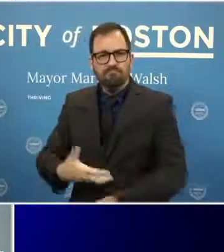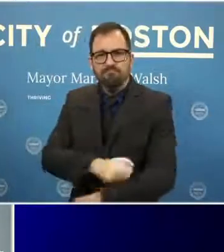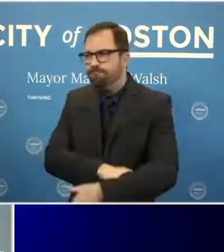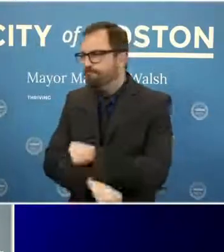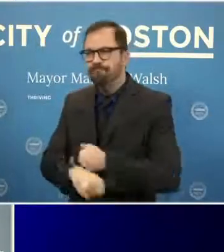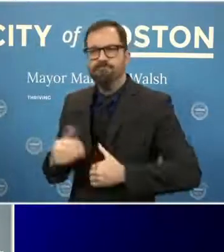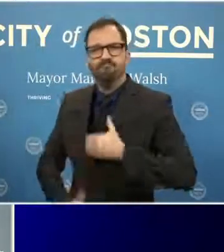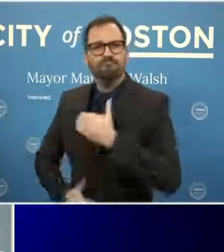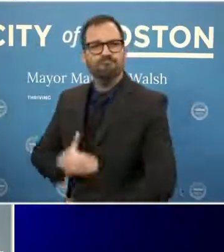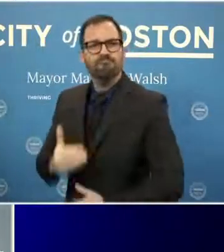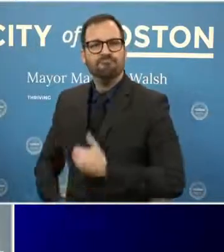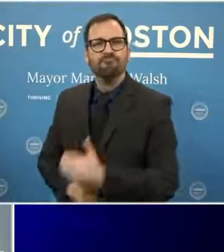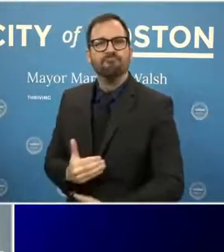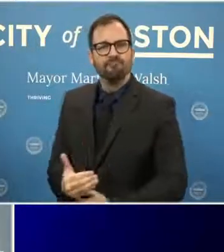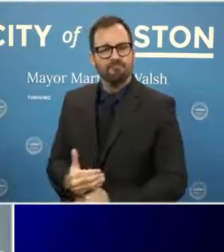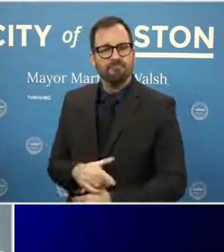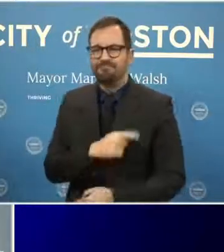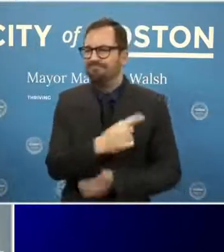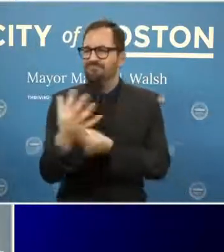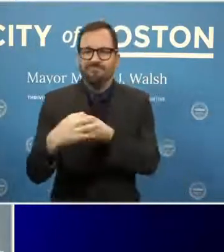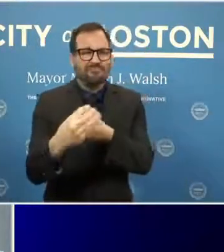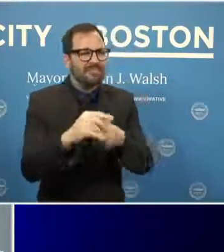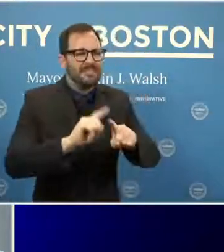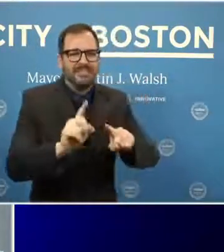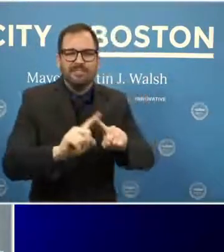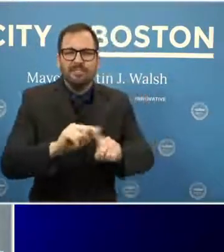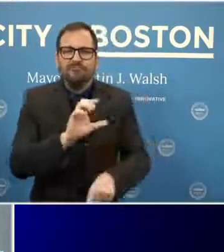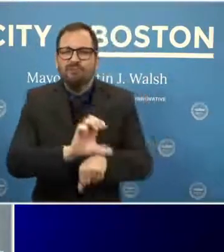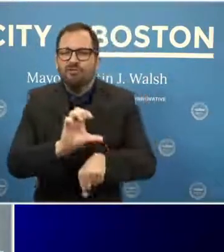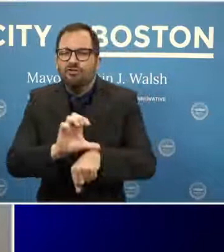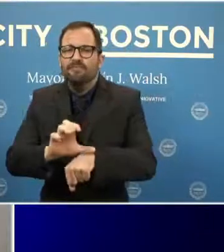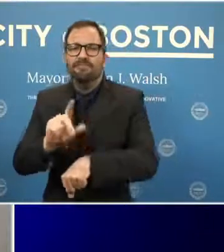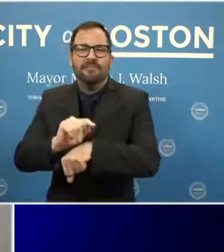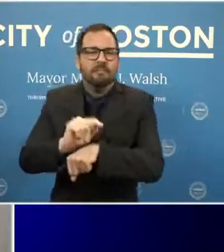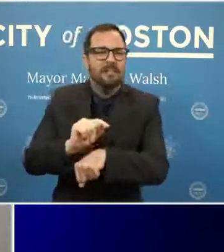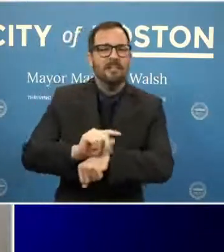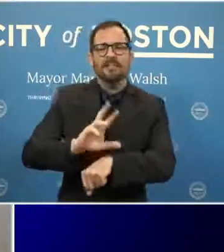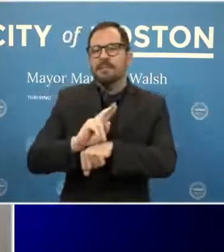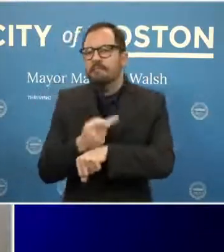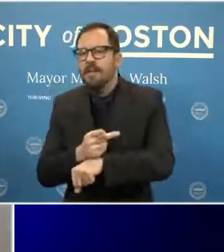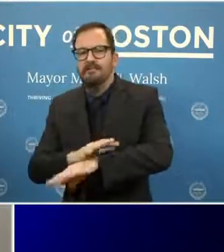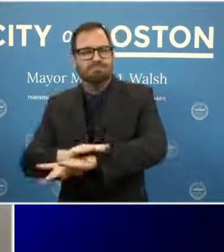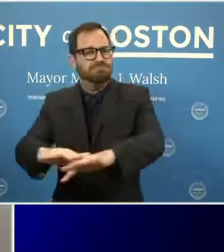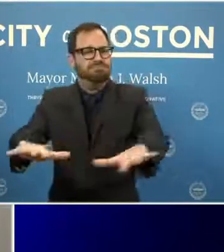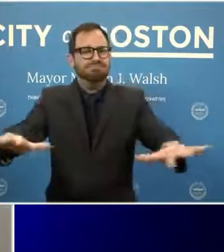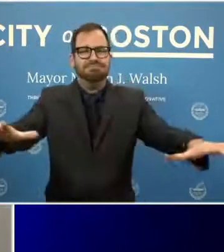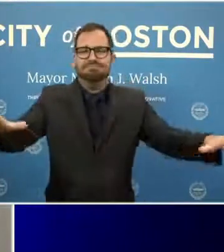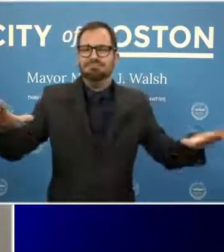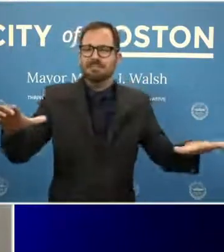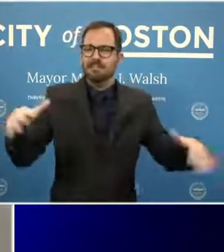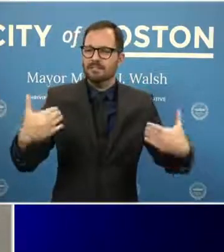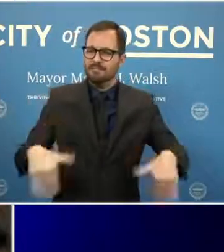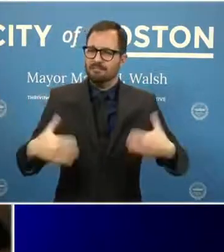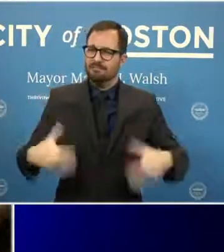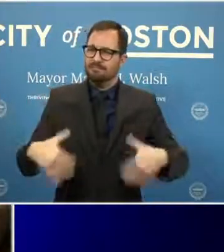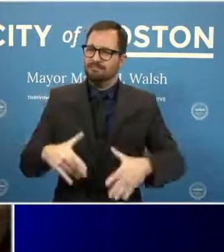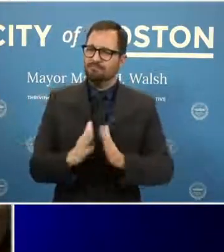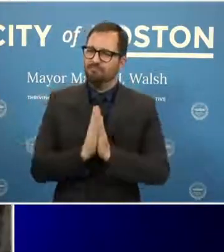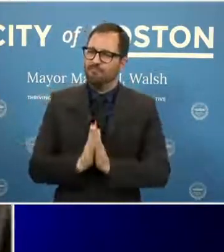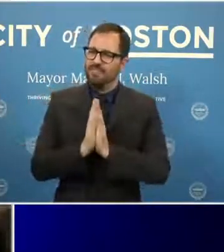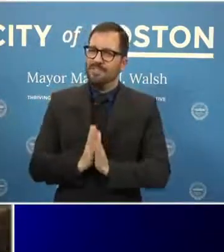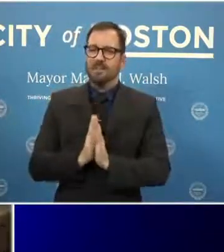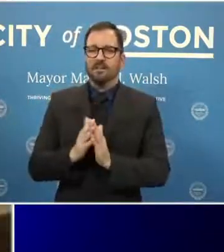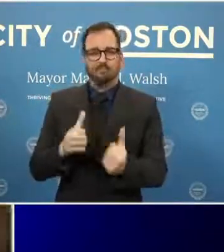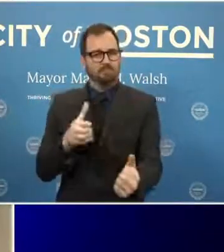together with the political structure to leverage change. I think we can look towards COVID-19 when we're saying what kind